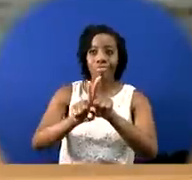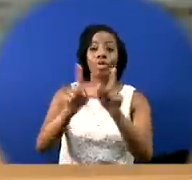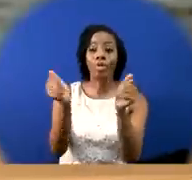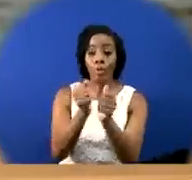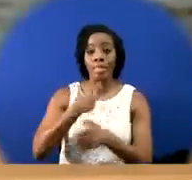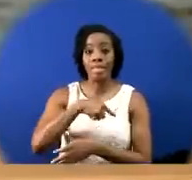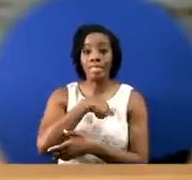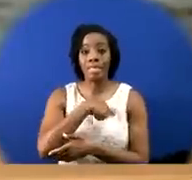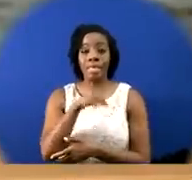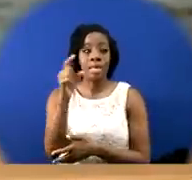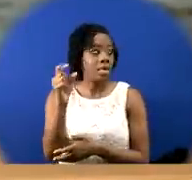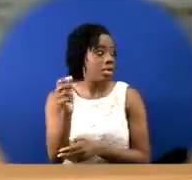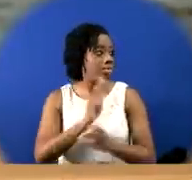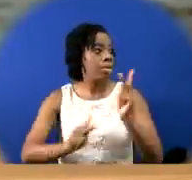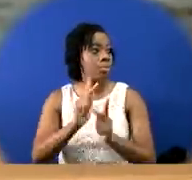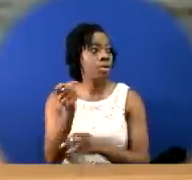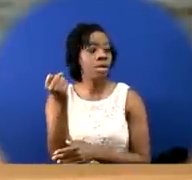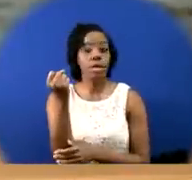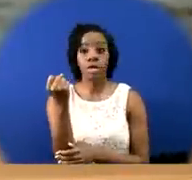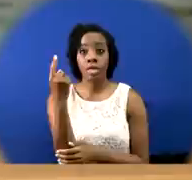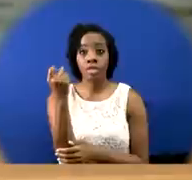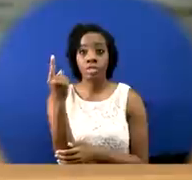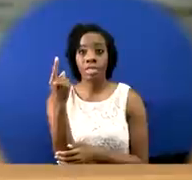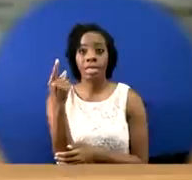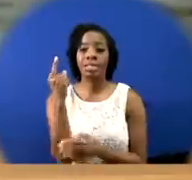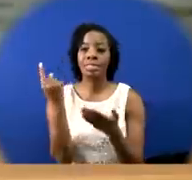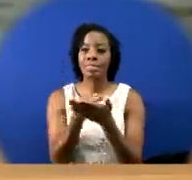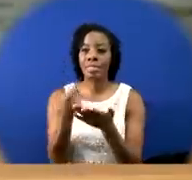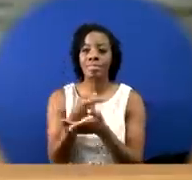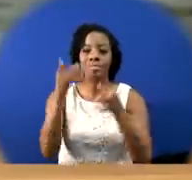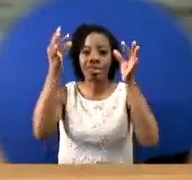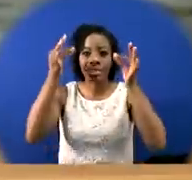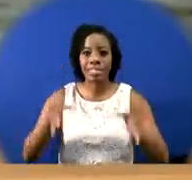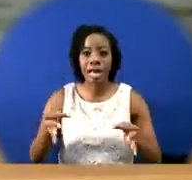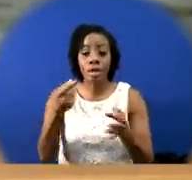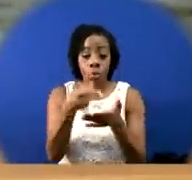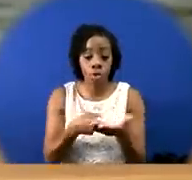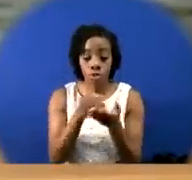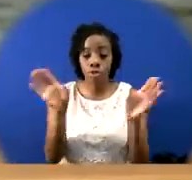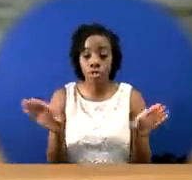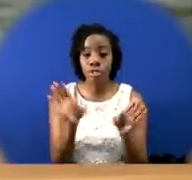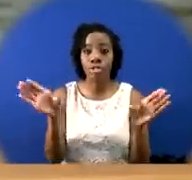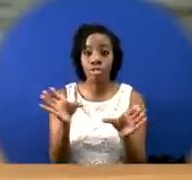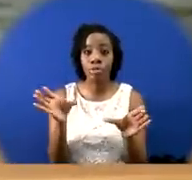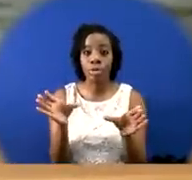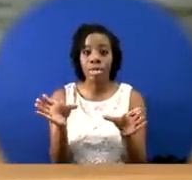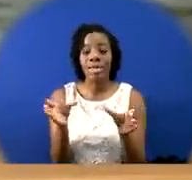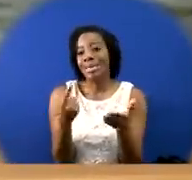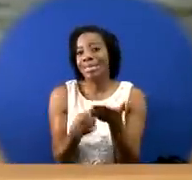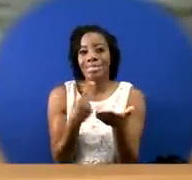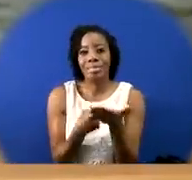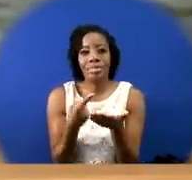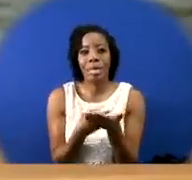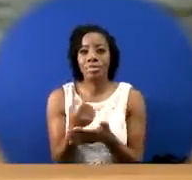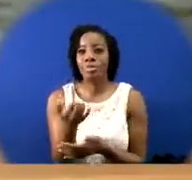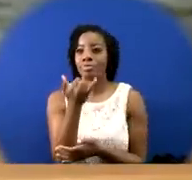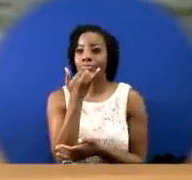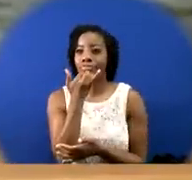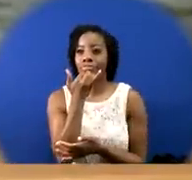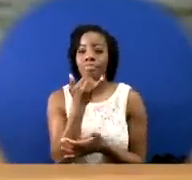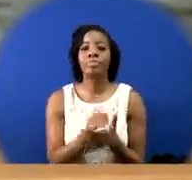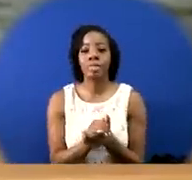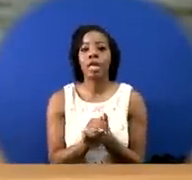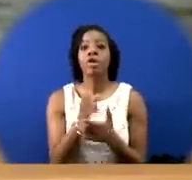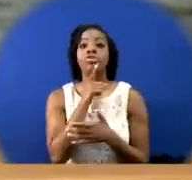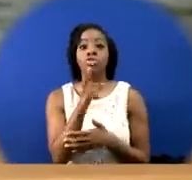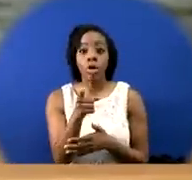who understands that sometimes you have to make a decision which way you're going to go, and sometimes we don't make the right decision,